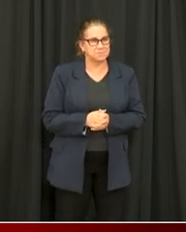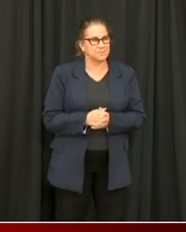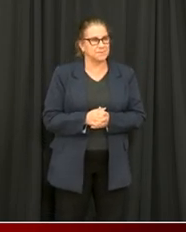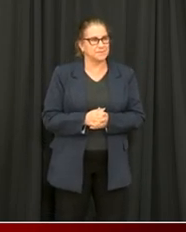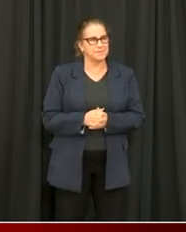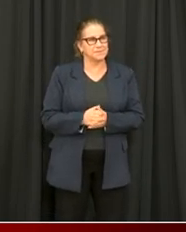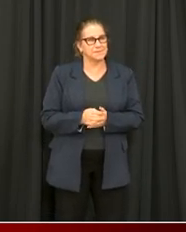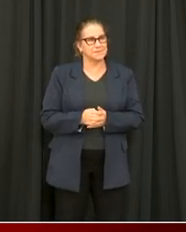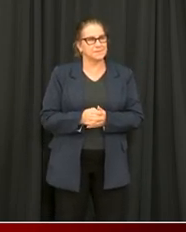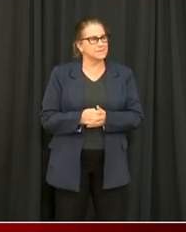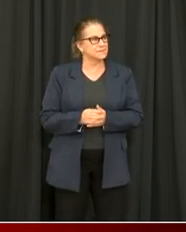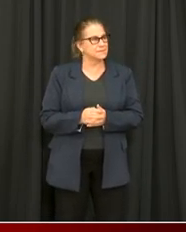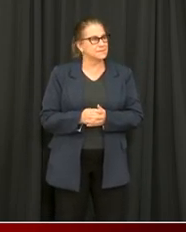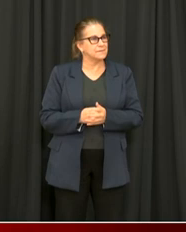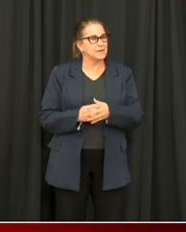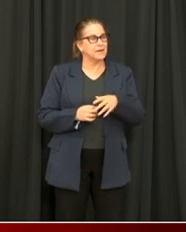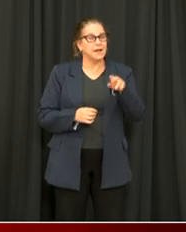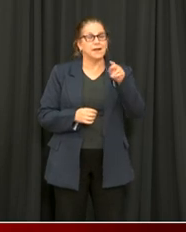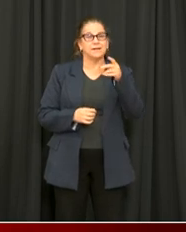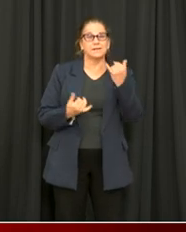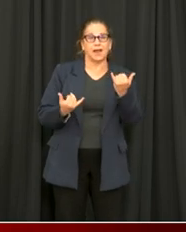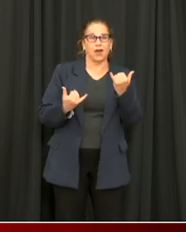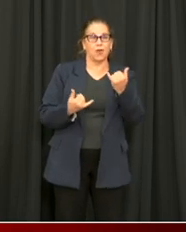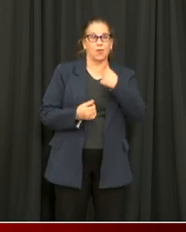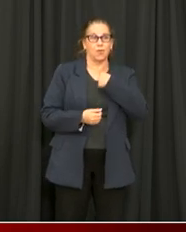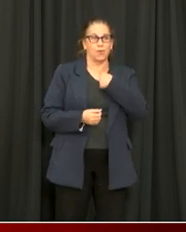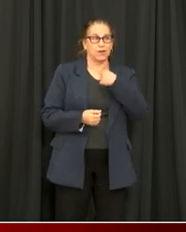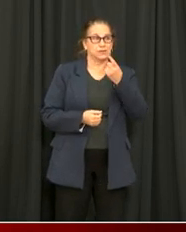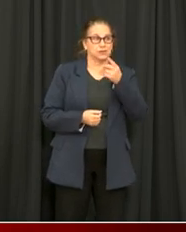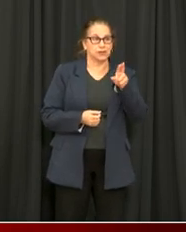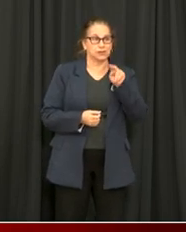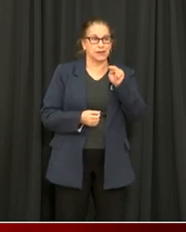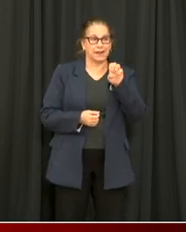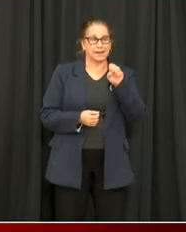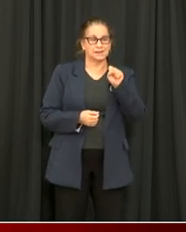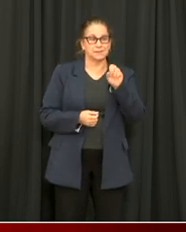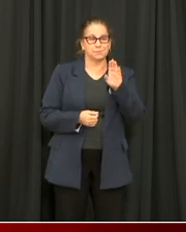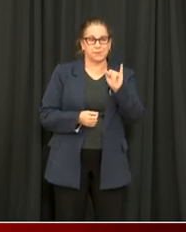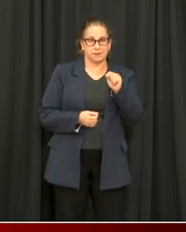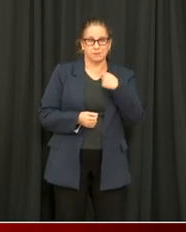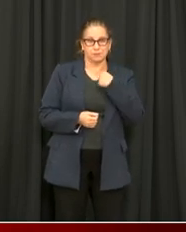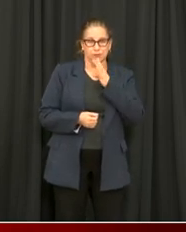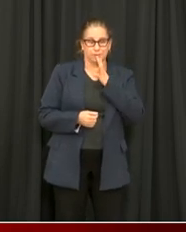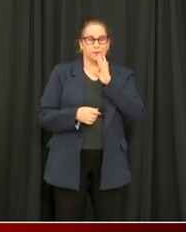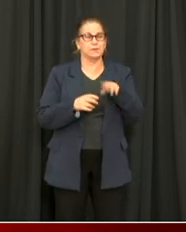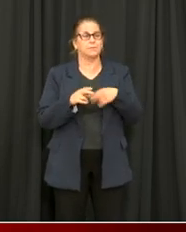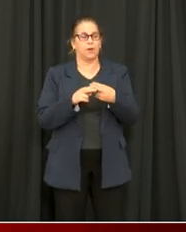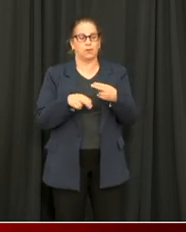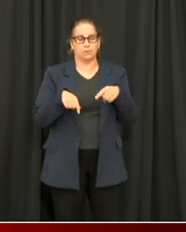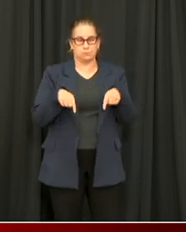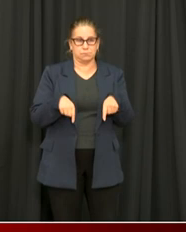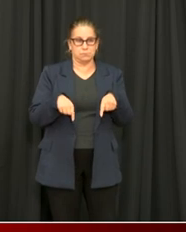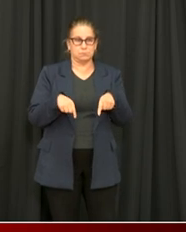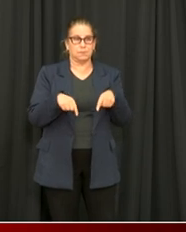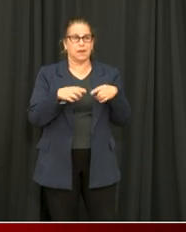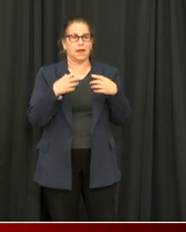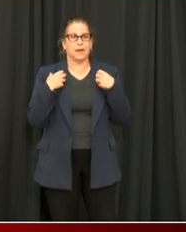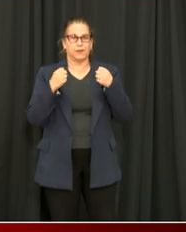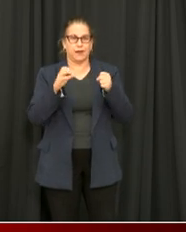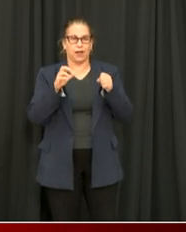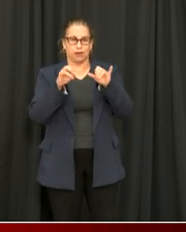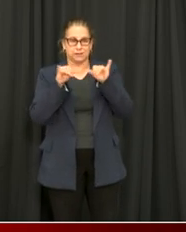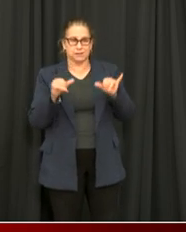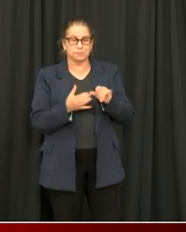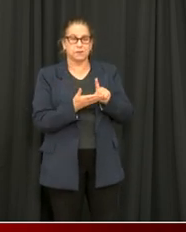been migrating our data to a new system, and we've tasked the 200 to 300 individuals who are